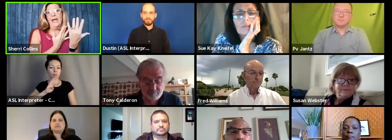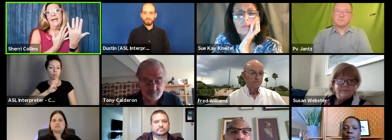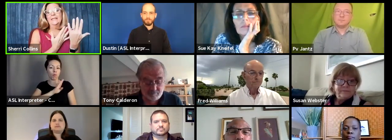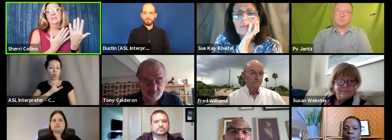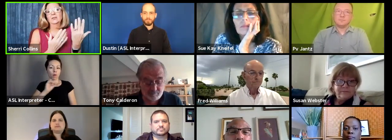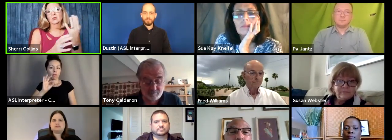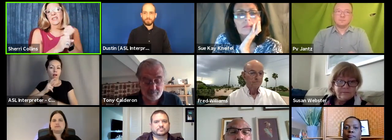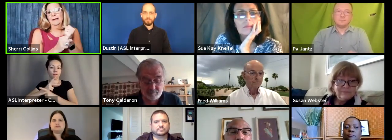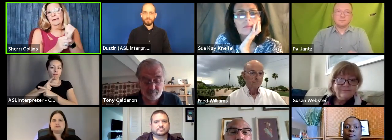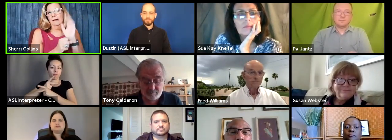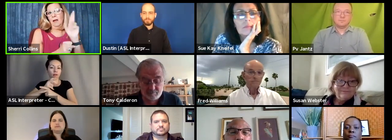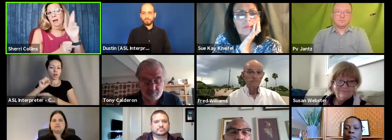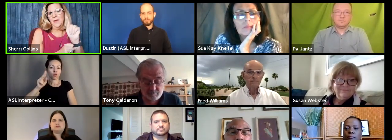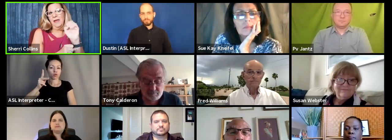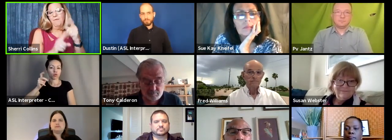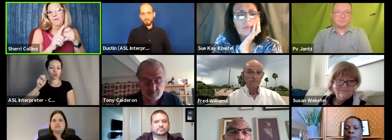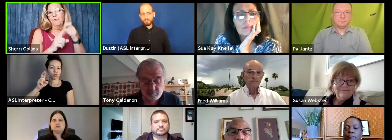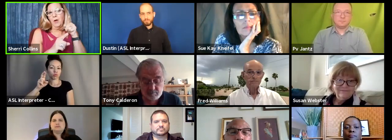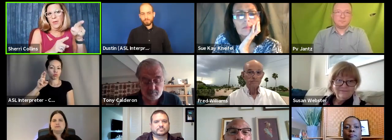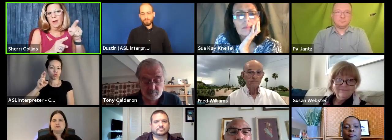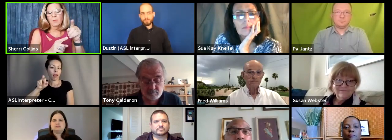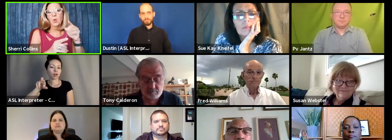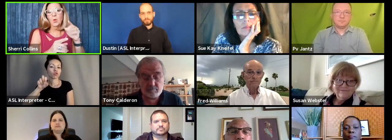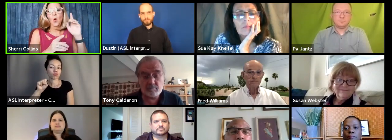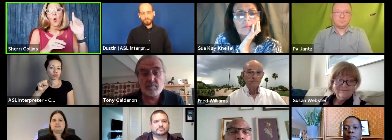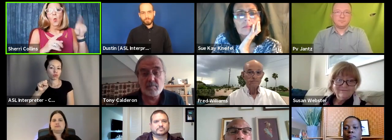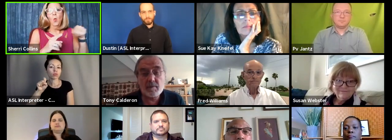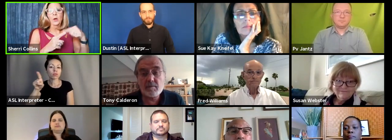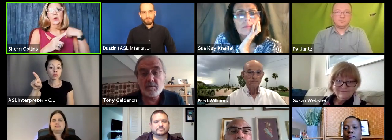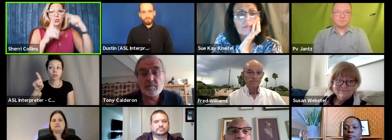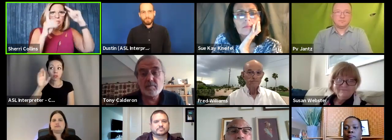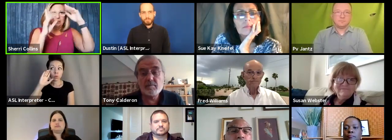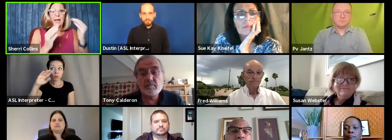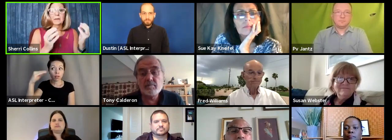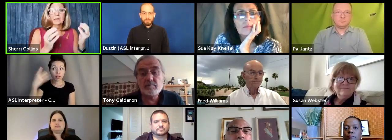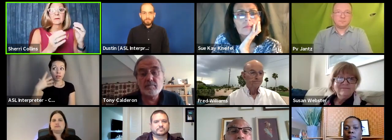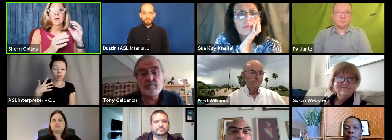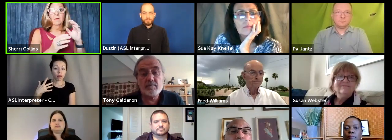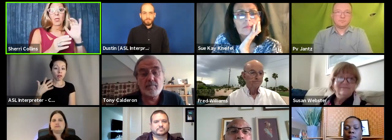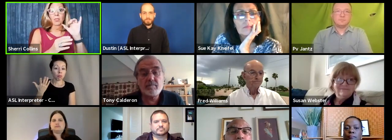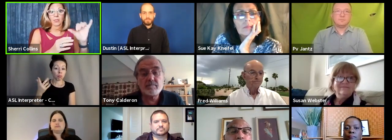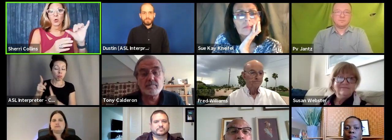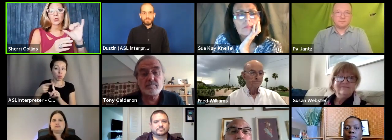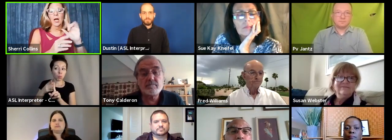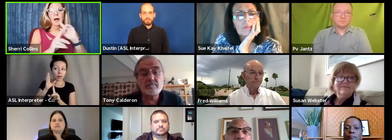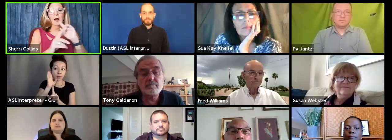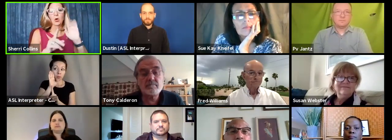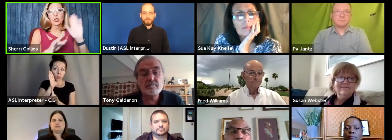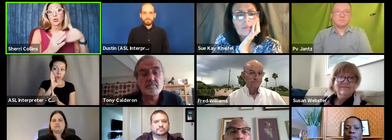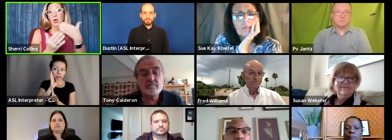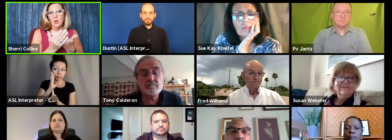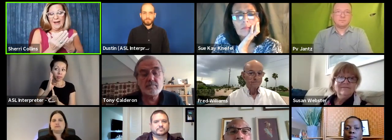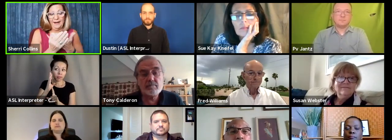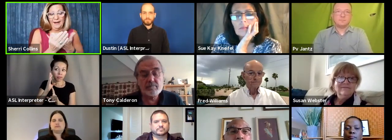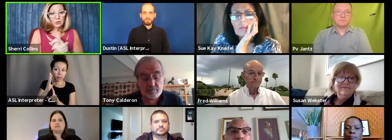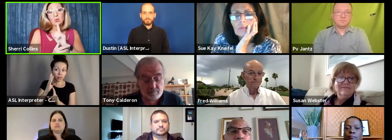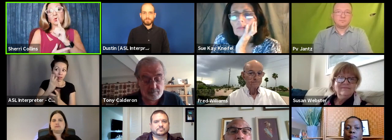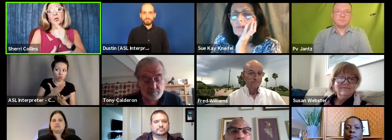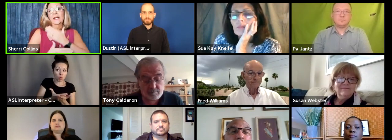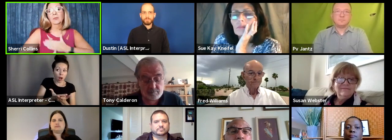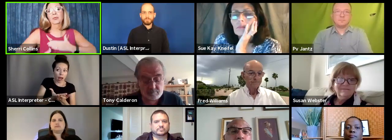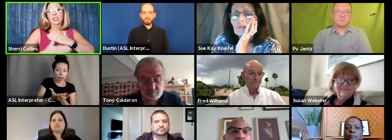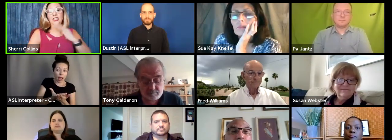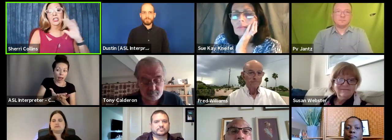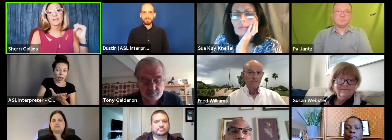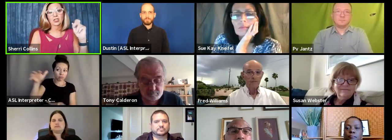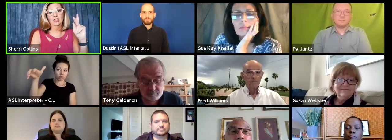we're waiting to get an update from them when we should expect those orders to arrive. We